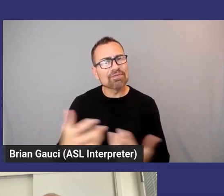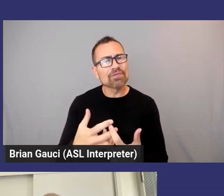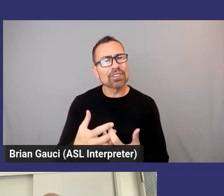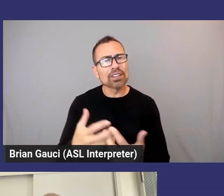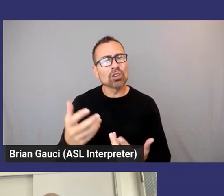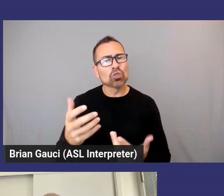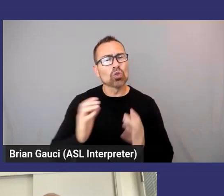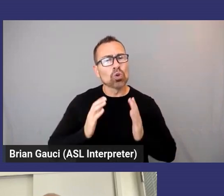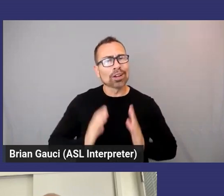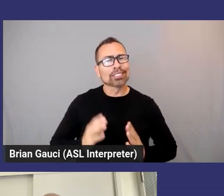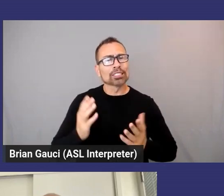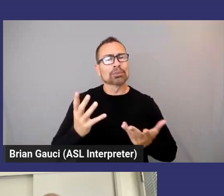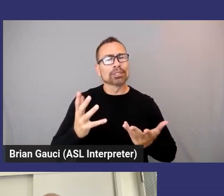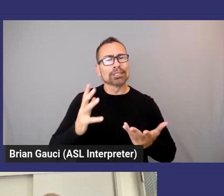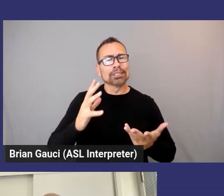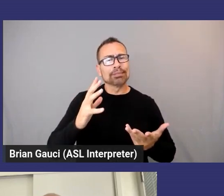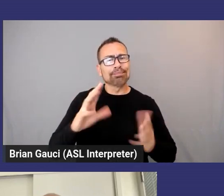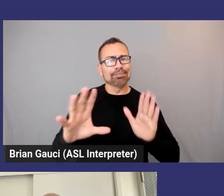zero trust strategy?